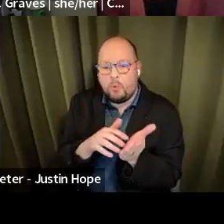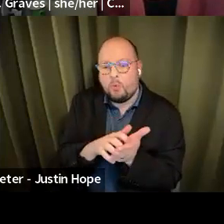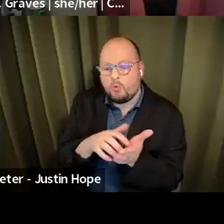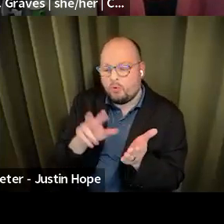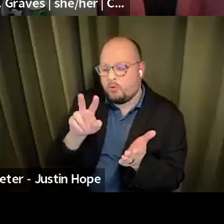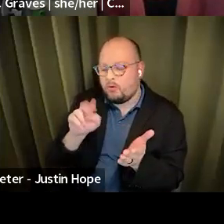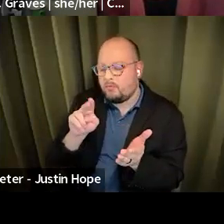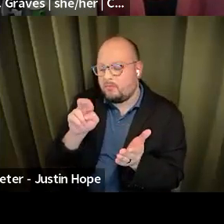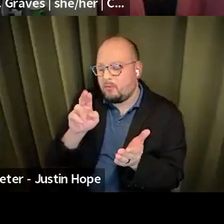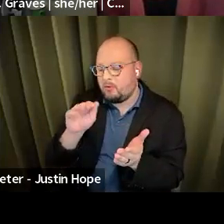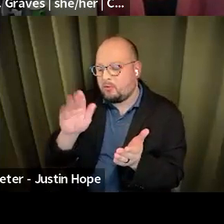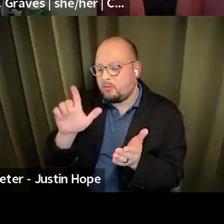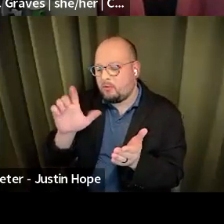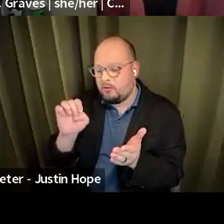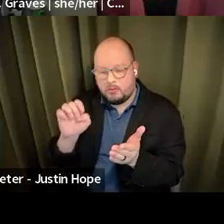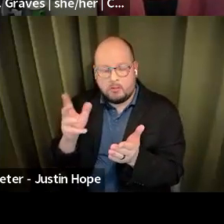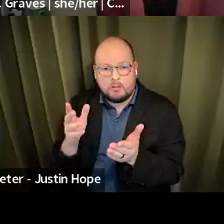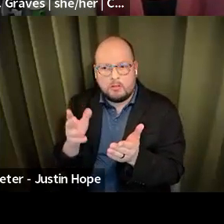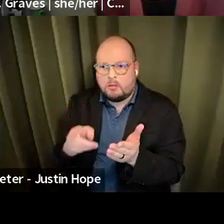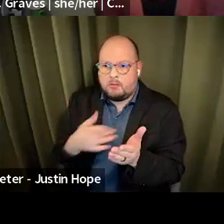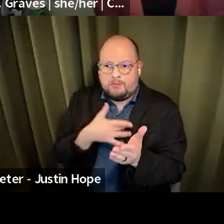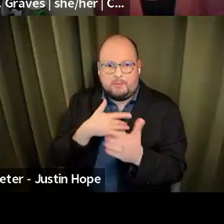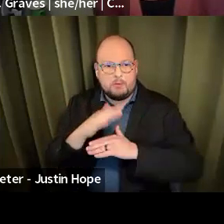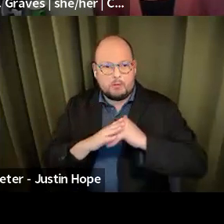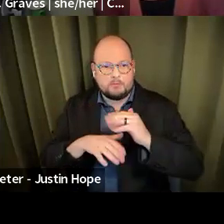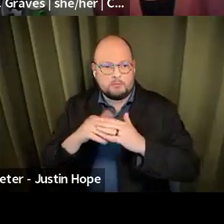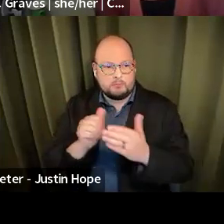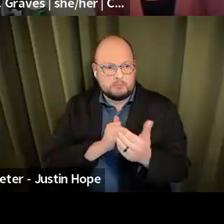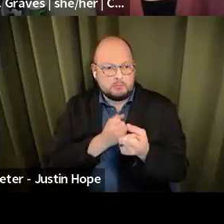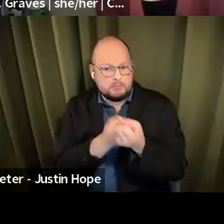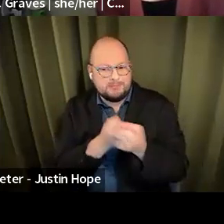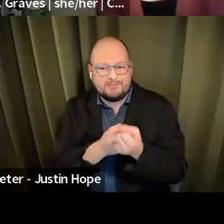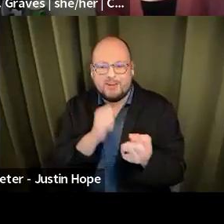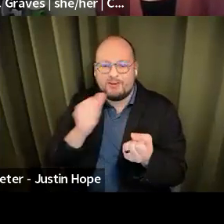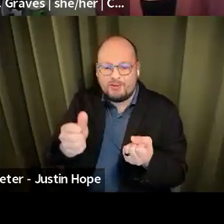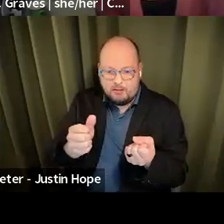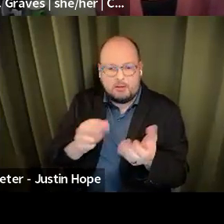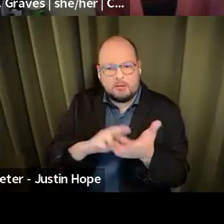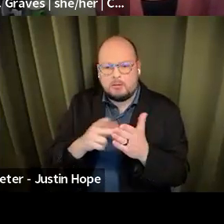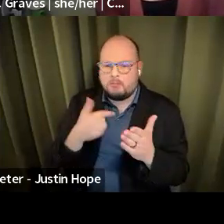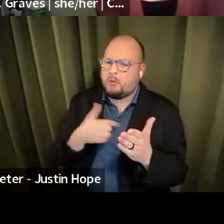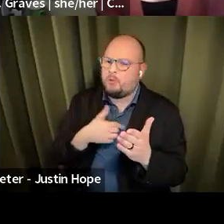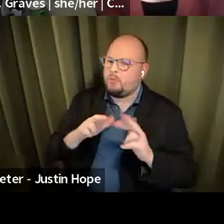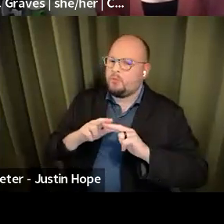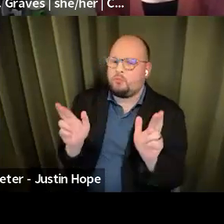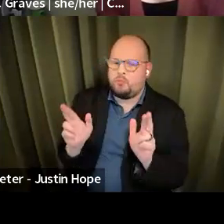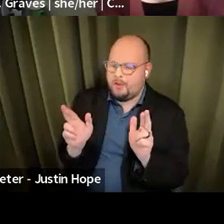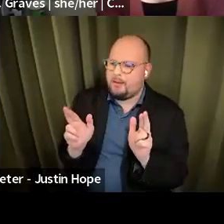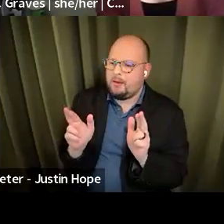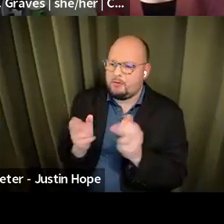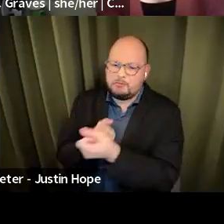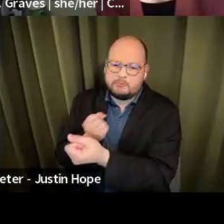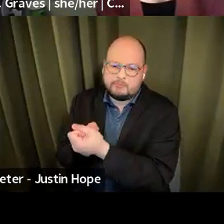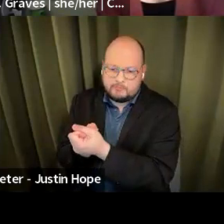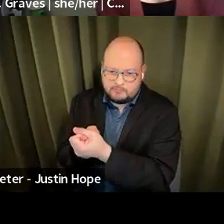uncomfortable advocating for themselves. We want to ensure that they know we are here for them. Great, thanks, Monica. I know there was